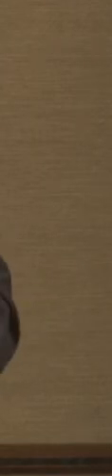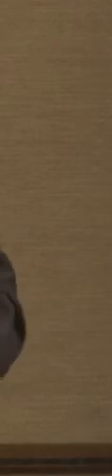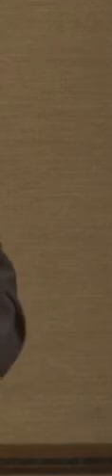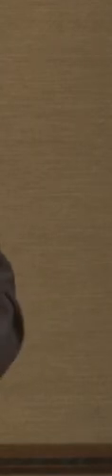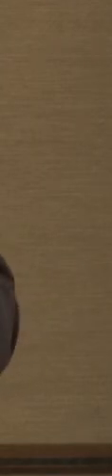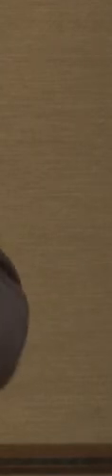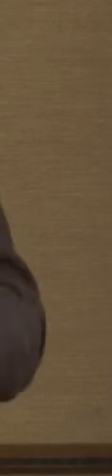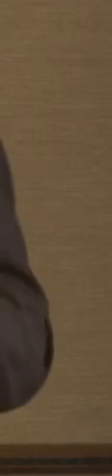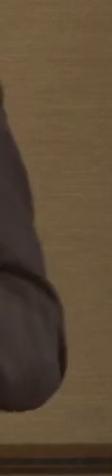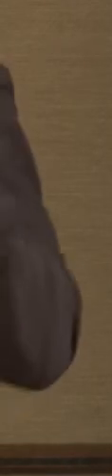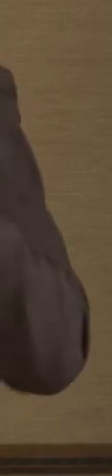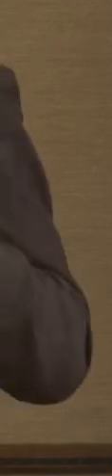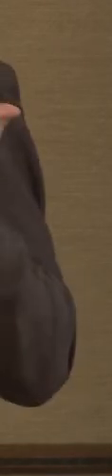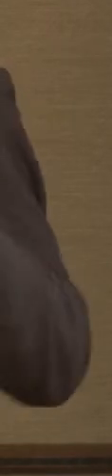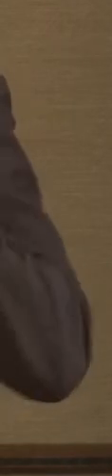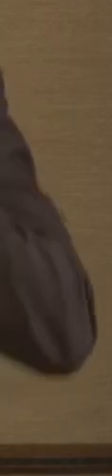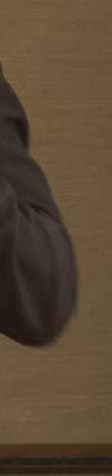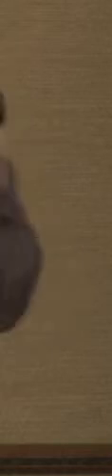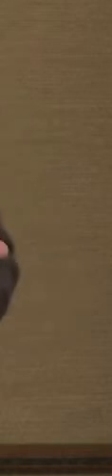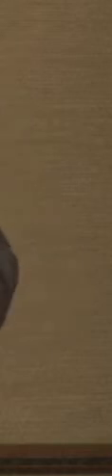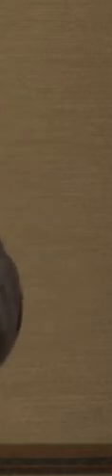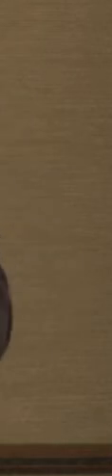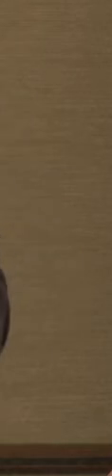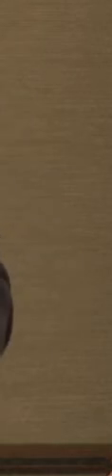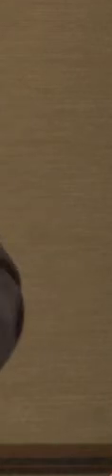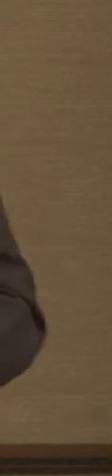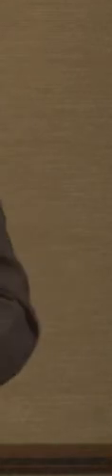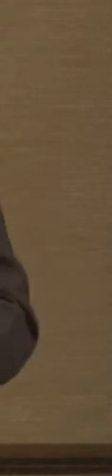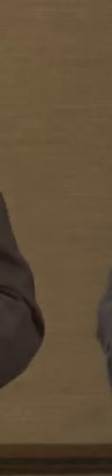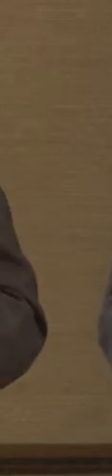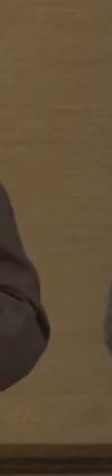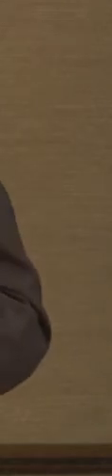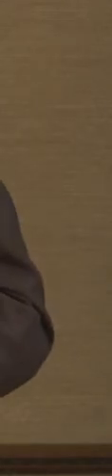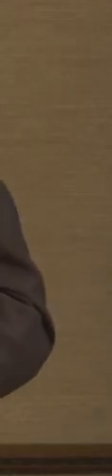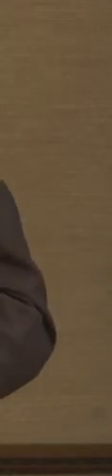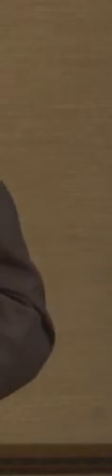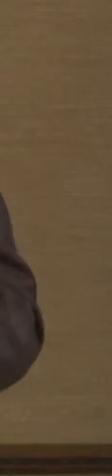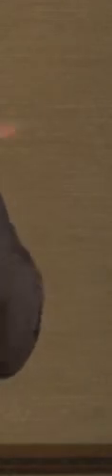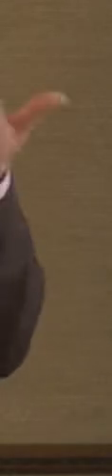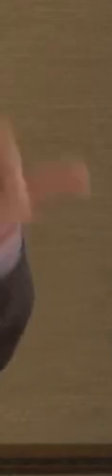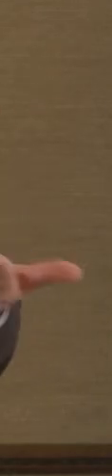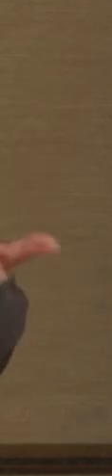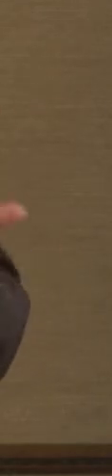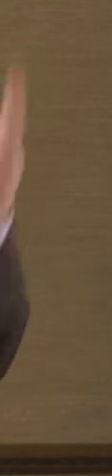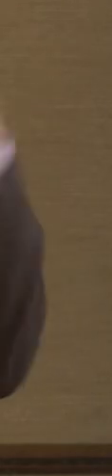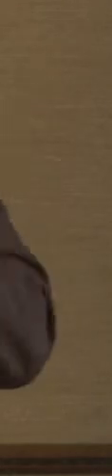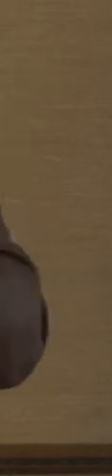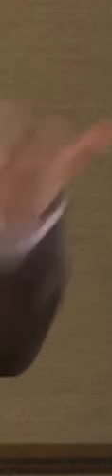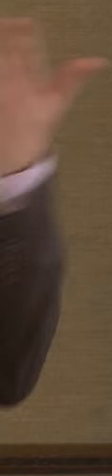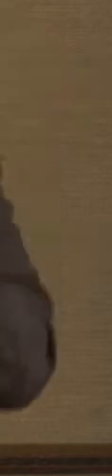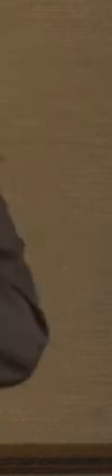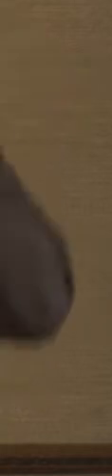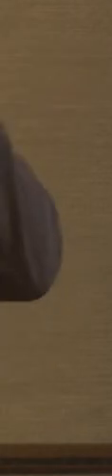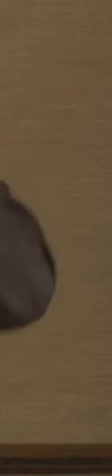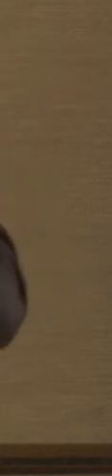current situation, the context for which discussions on accessibility of the public